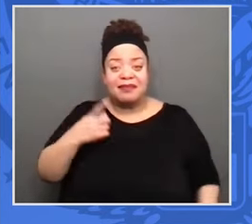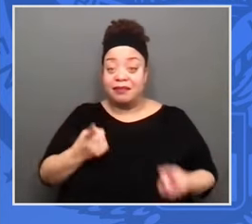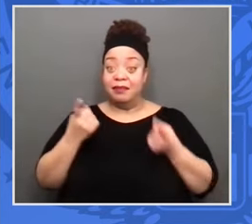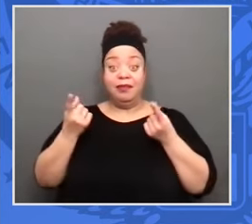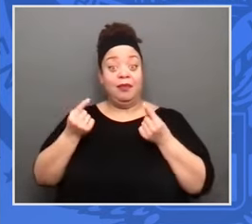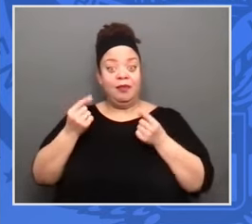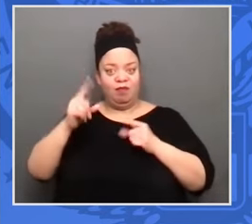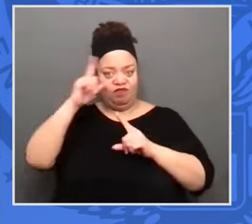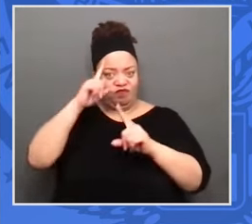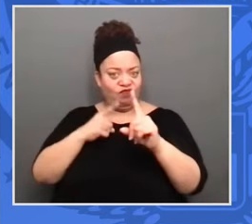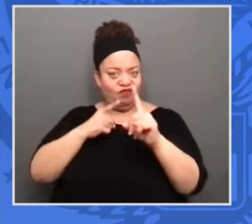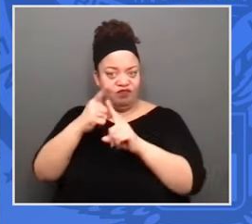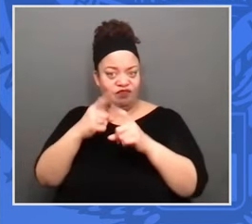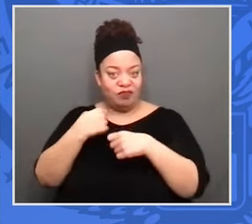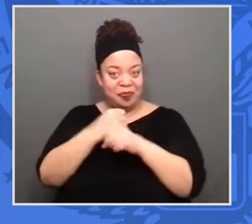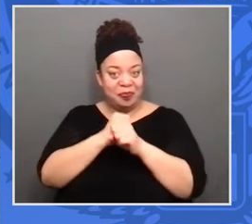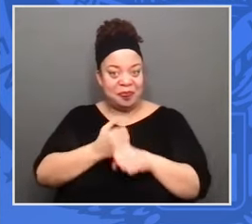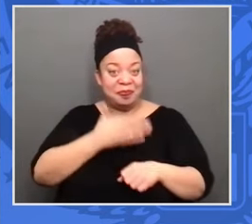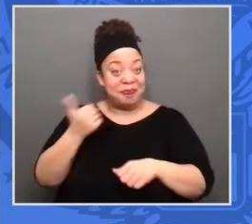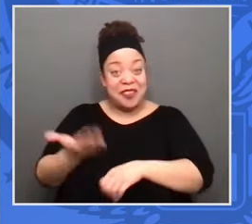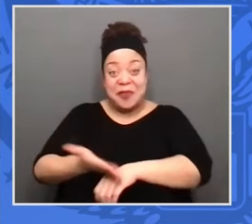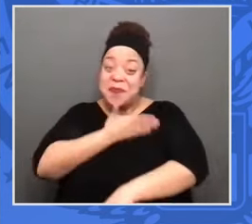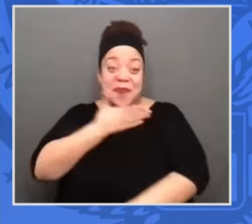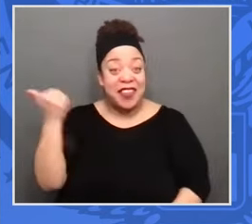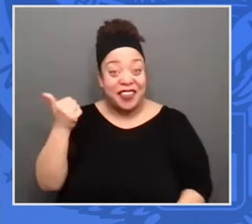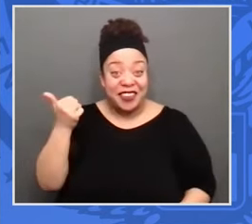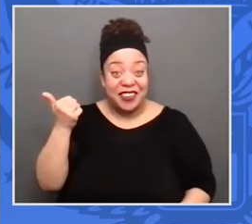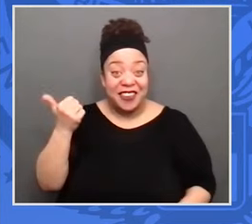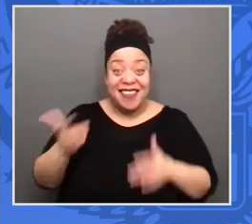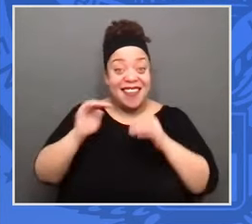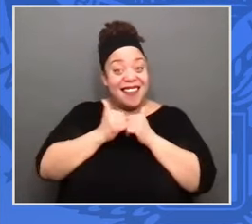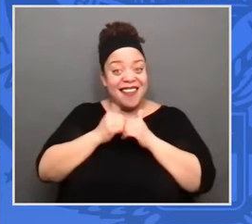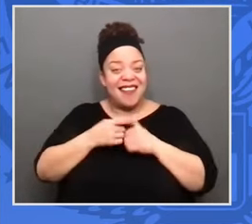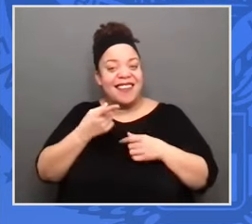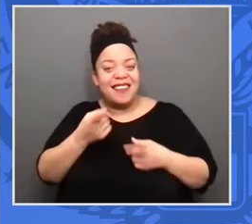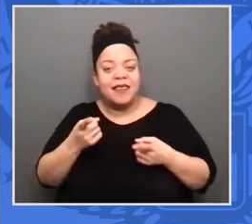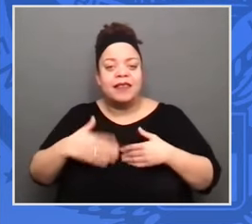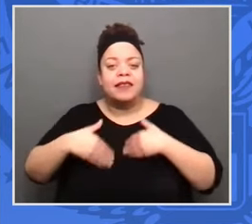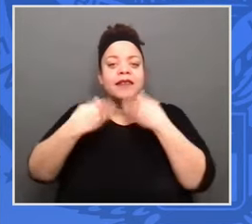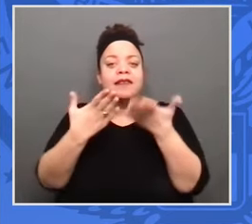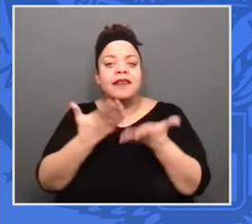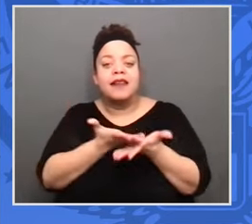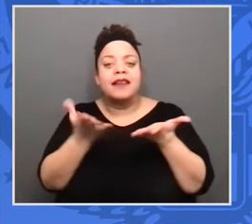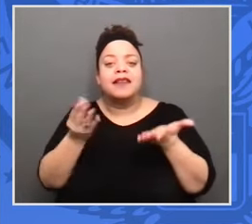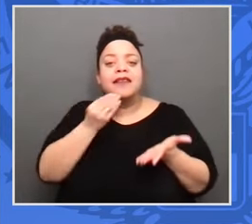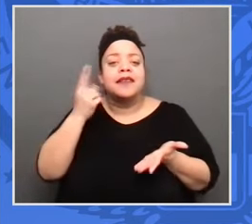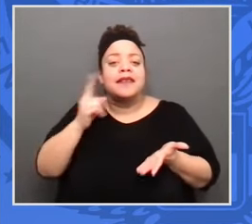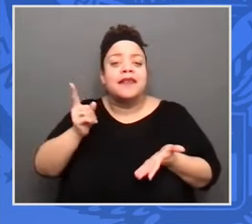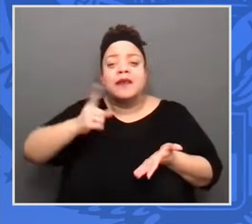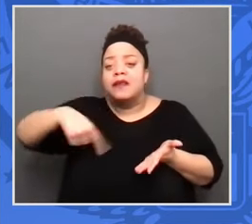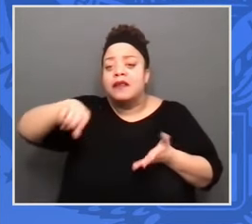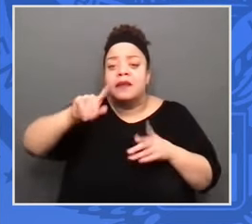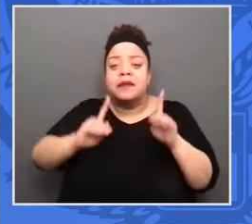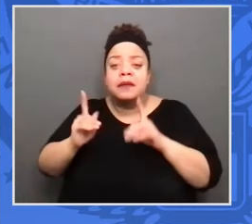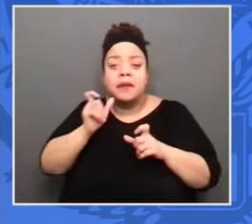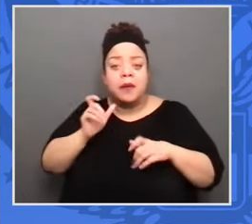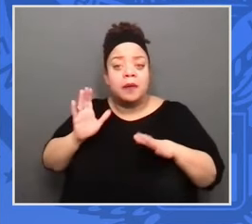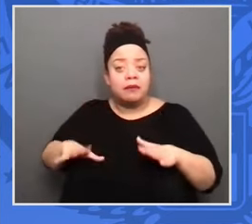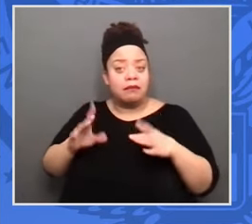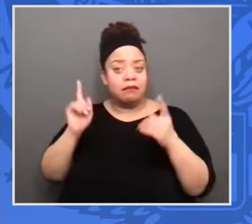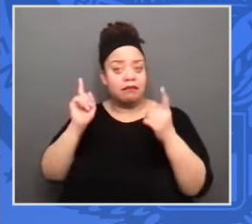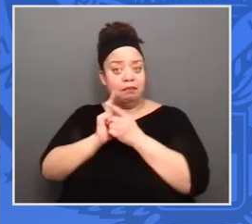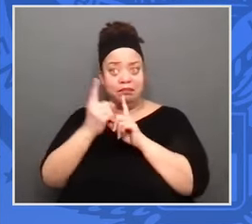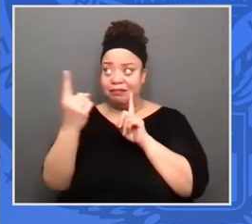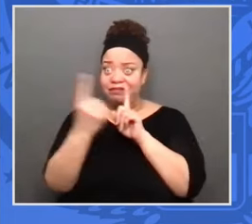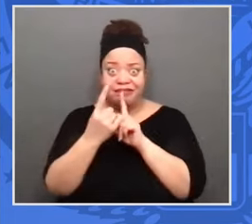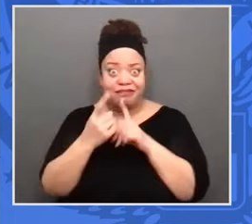she's never met. Thank you, Chef Andres. When I learned that kids who used to get meals at school were going hungry because of COVID, I wanted to open